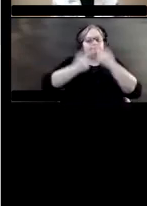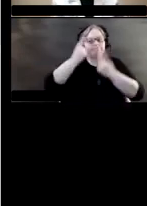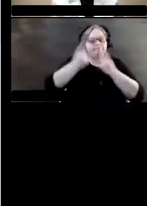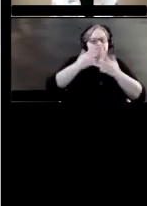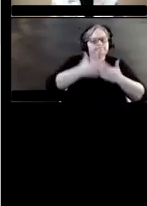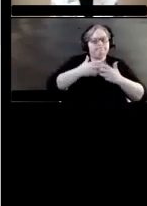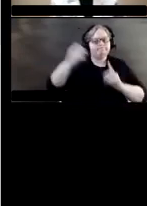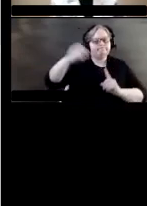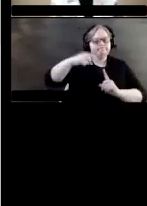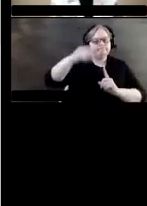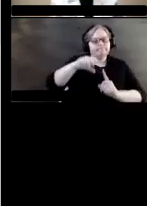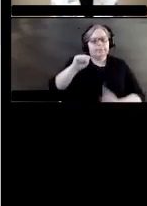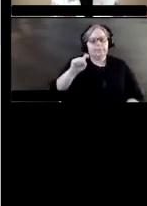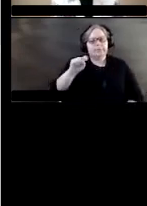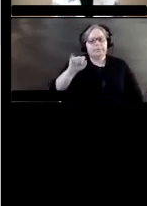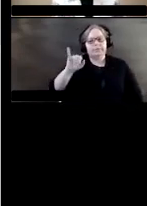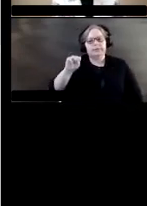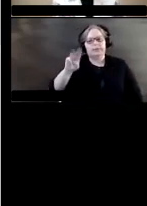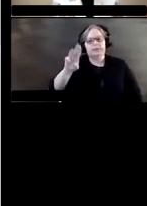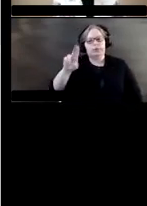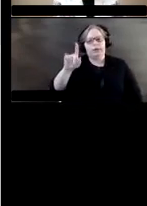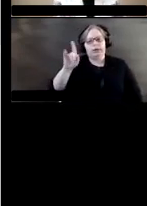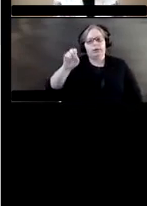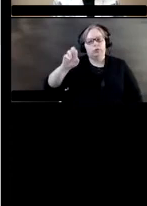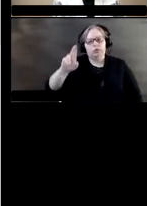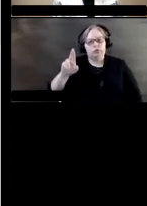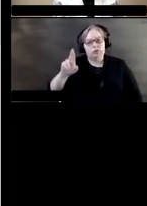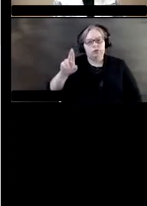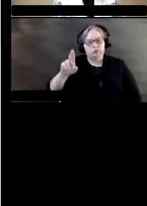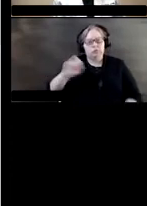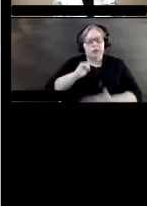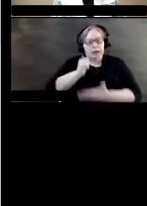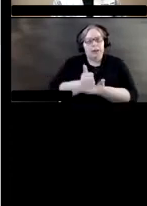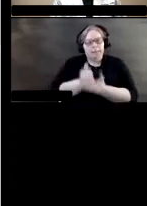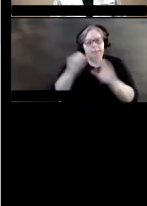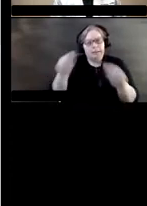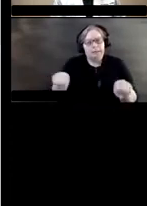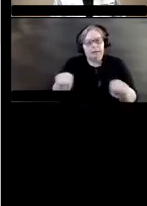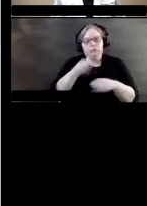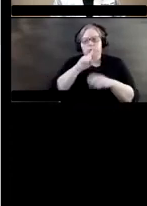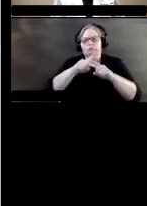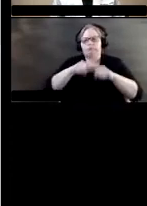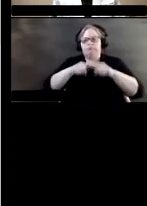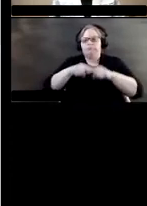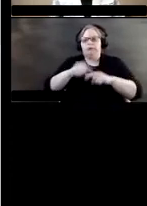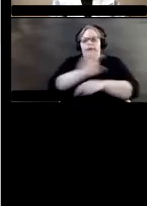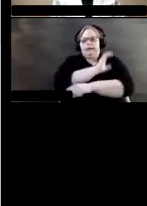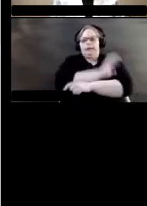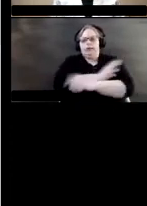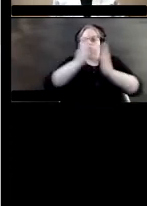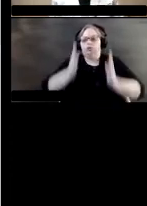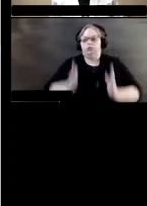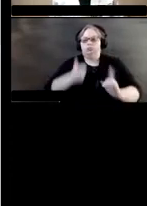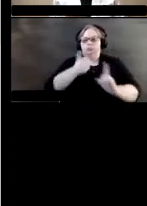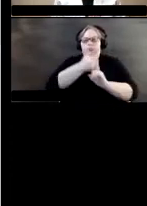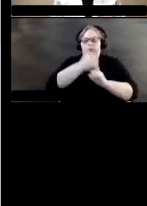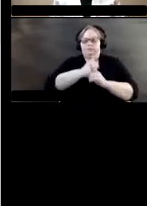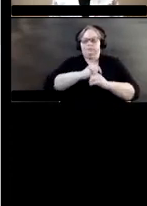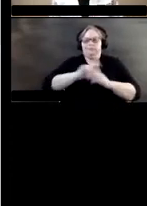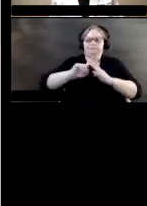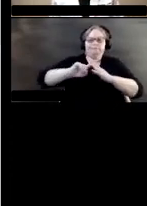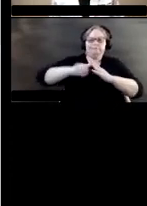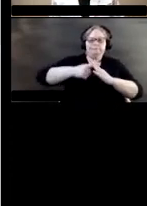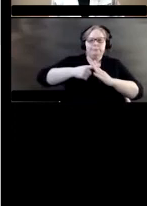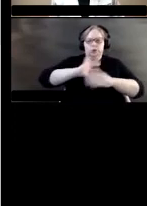can be helpful. And it's really a matter of the clinician and being able to do that initial programming to find how